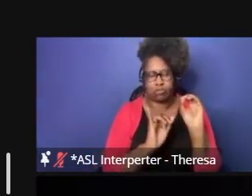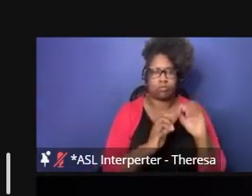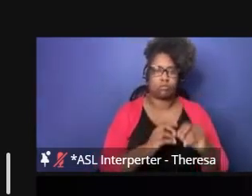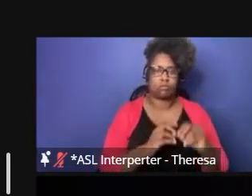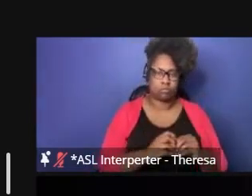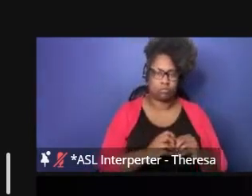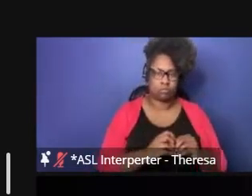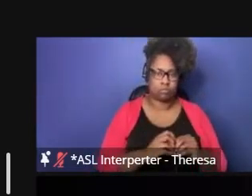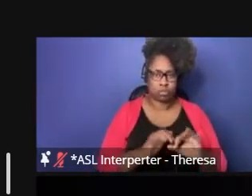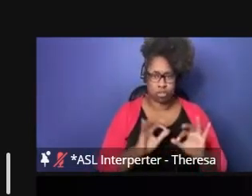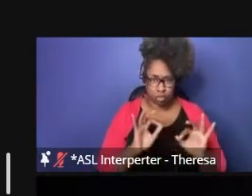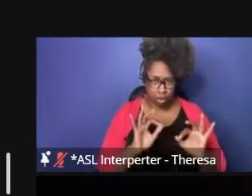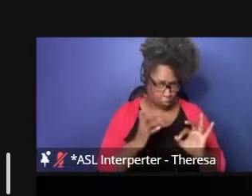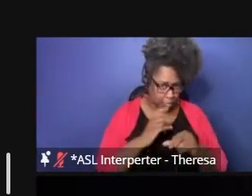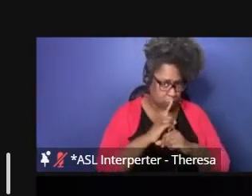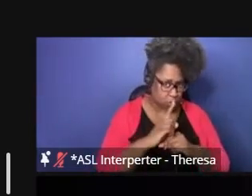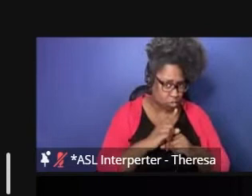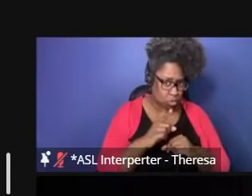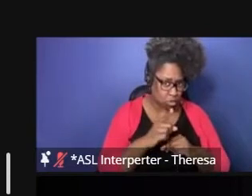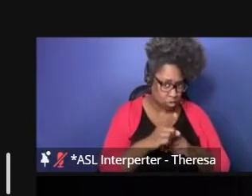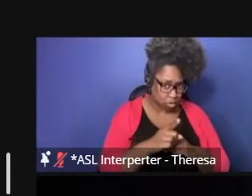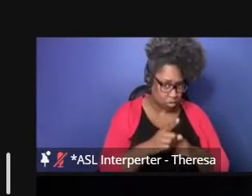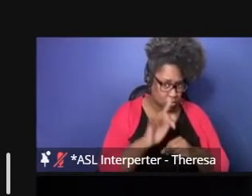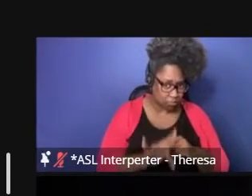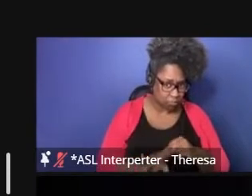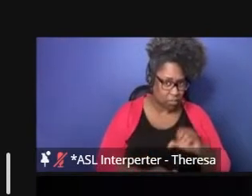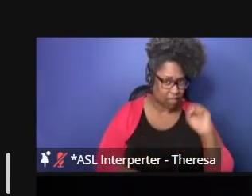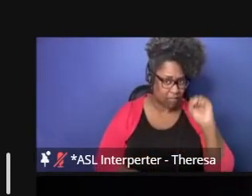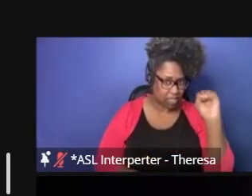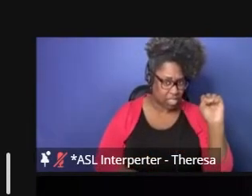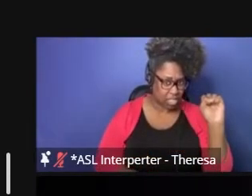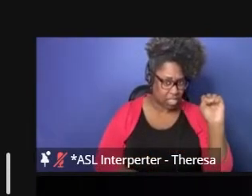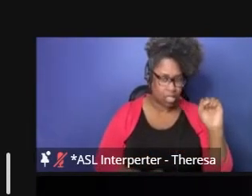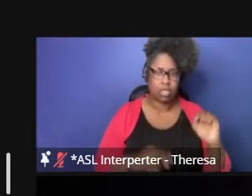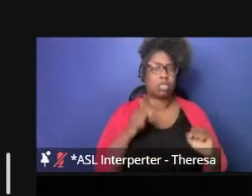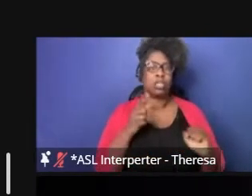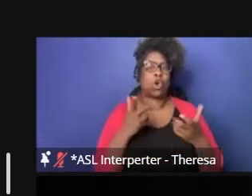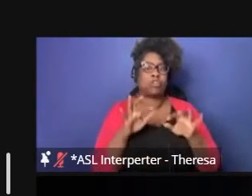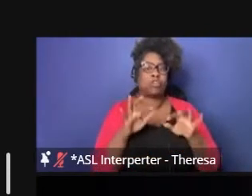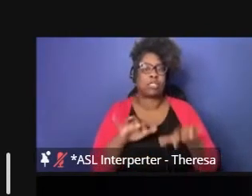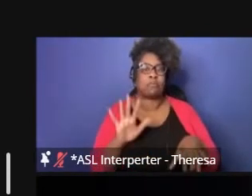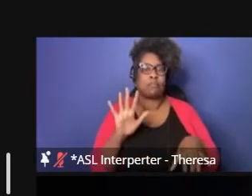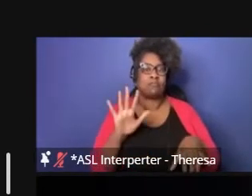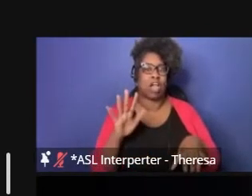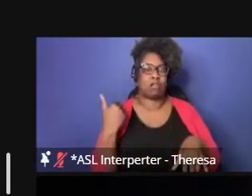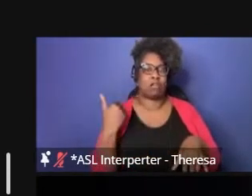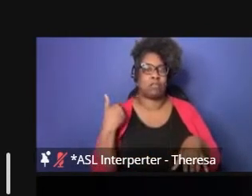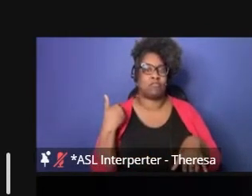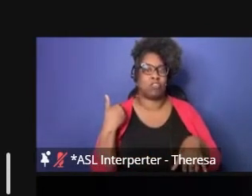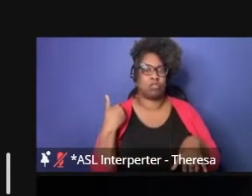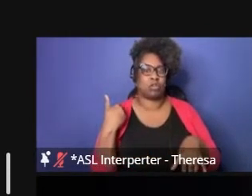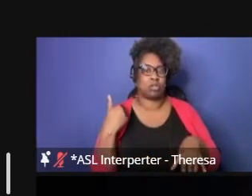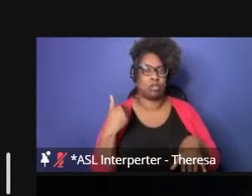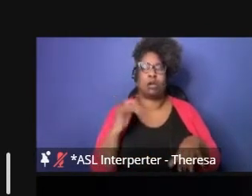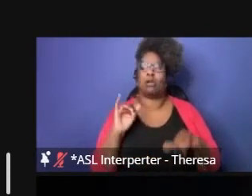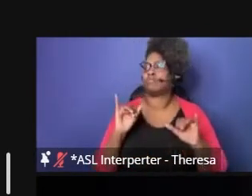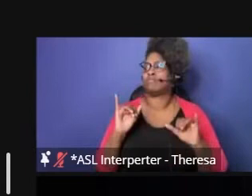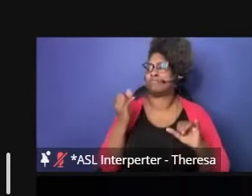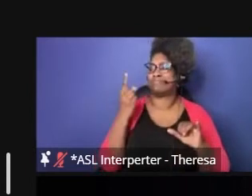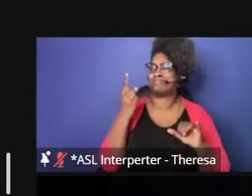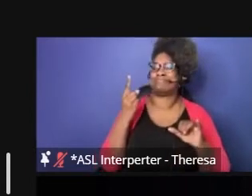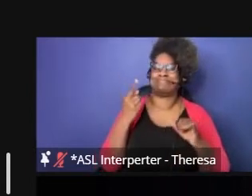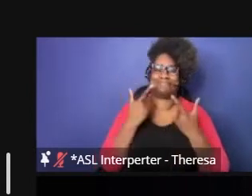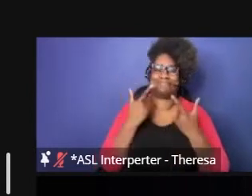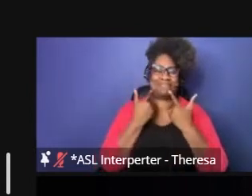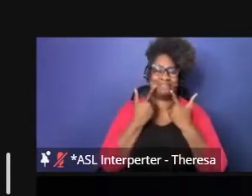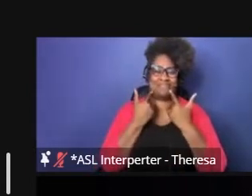want to verify that that's the case. I think you had already put a 5 in earlier, Bonnie. Okay,